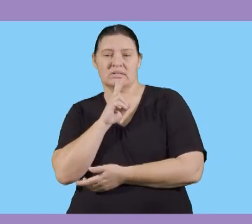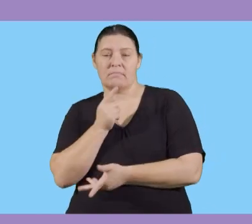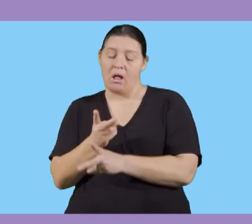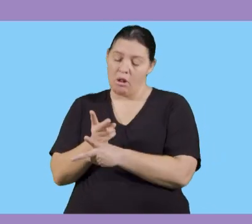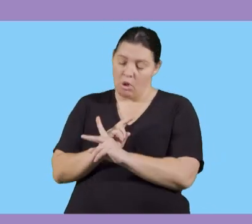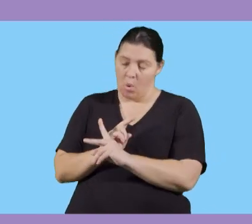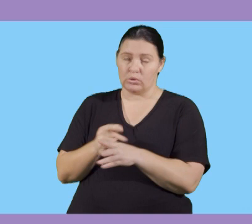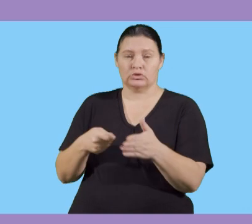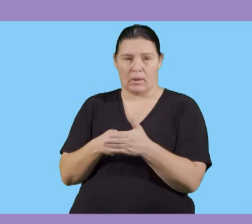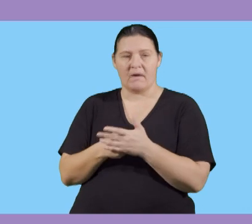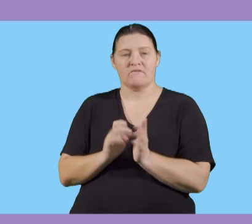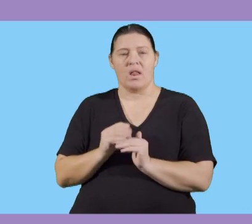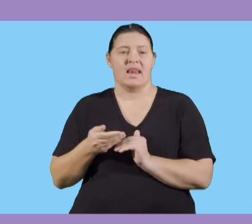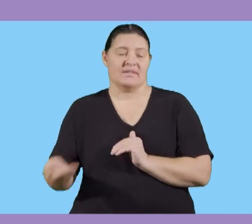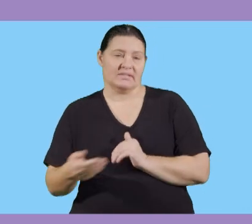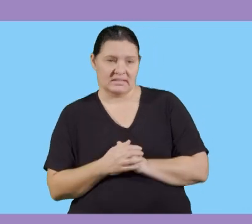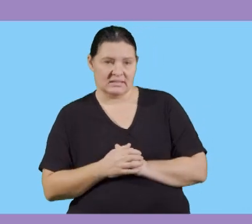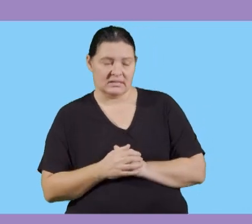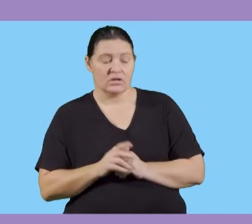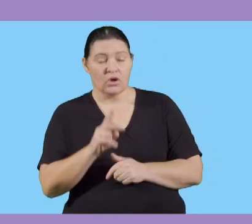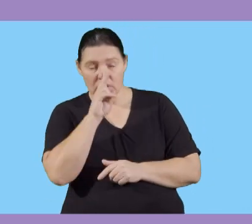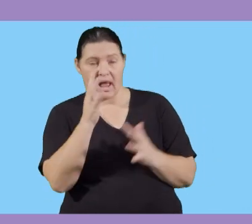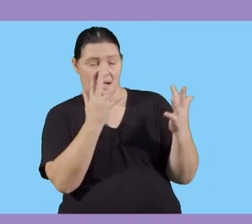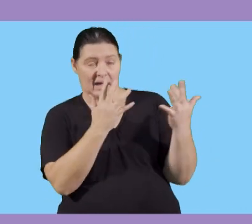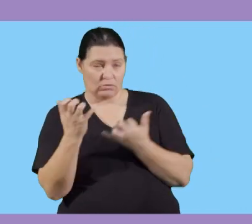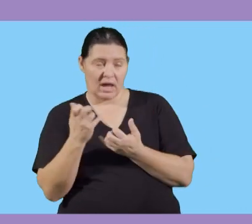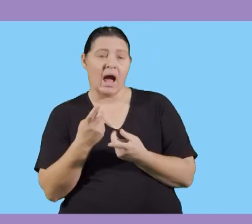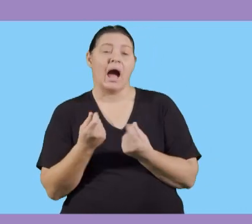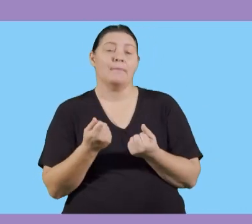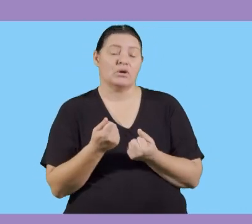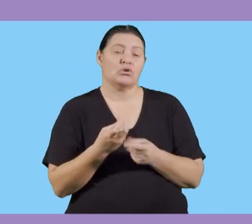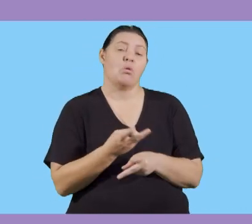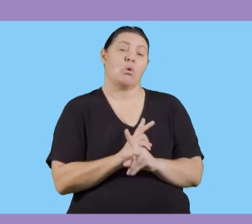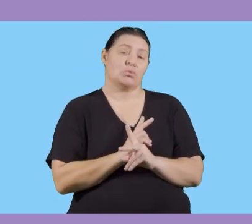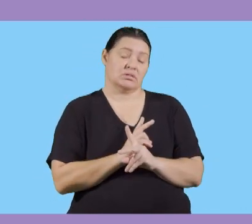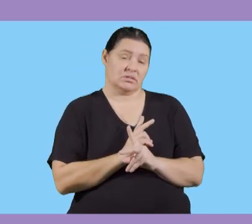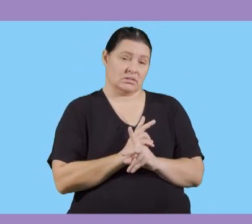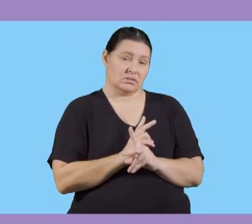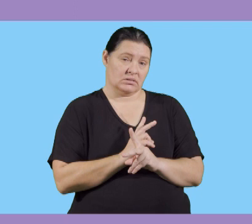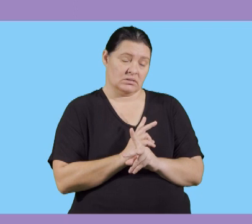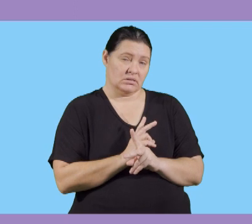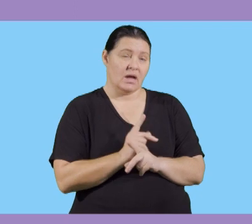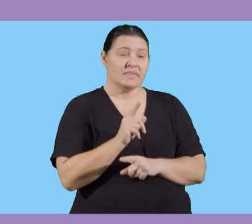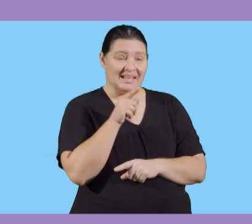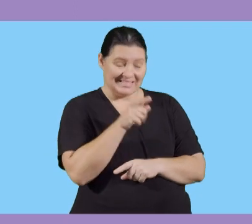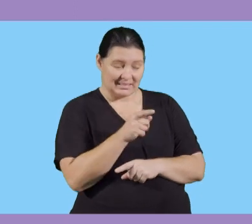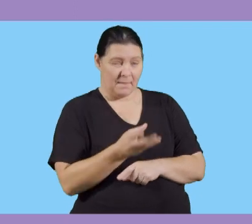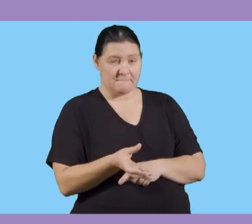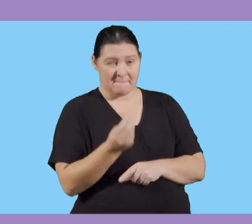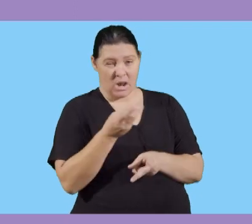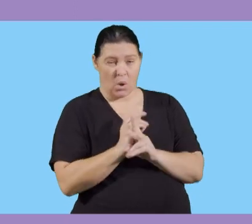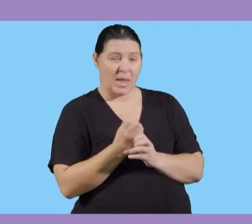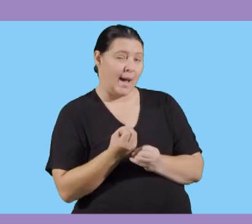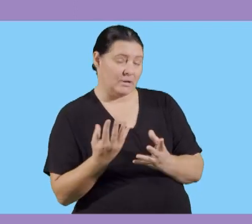the remaining amount. So we now need to calculate how much this loan was that Delisile got. So